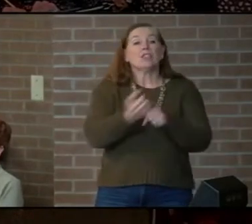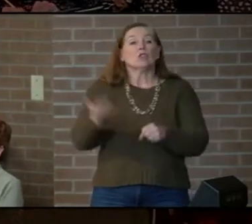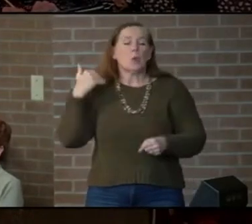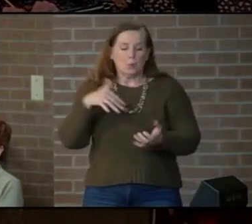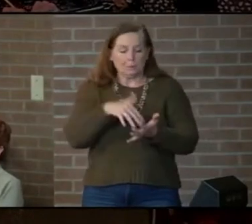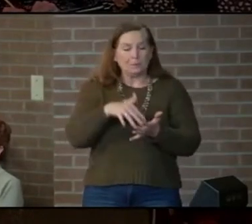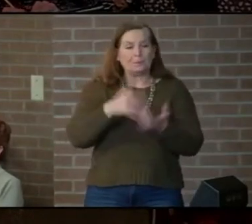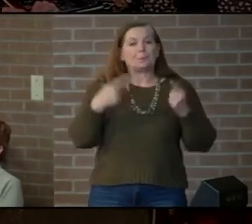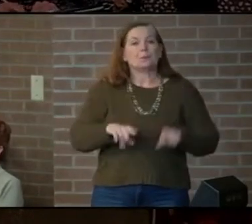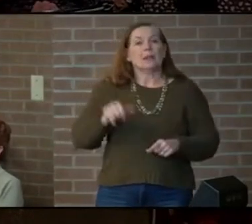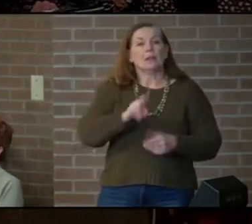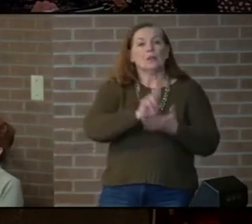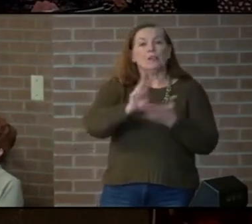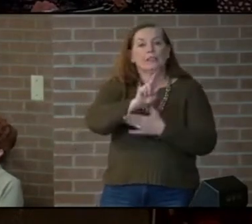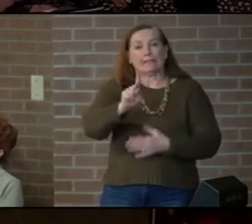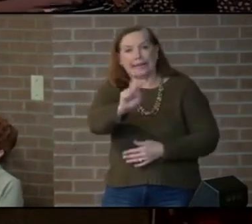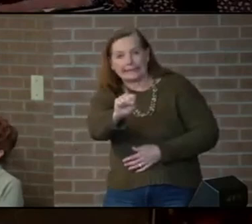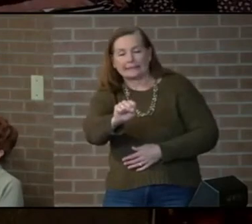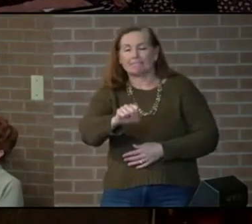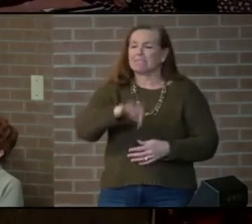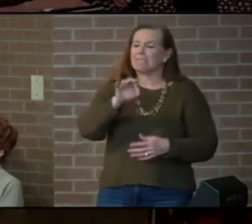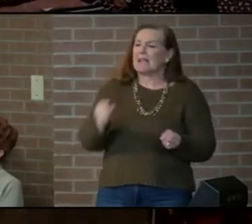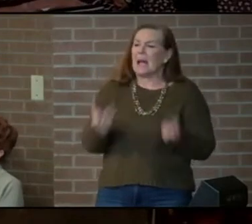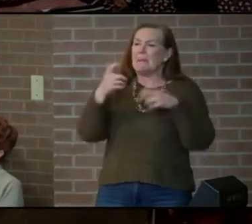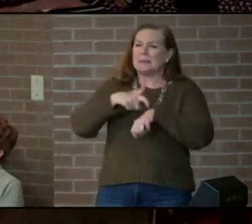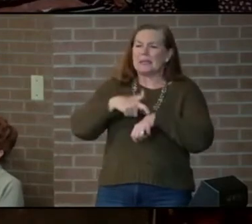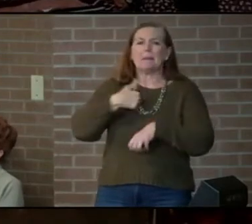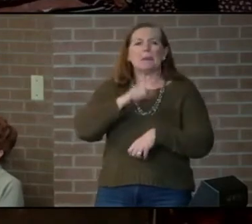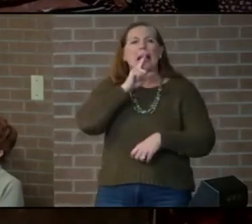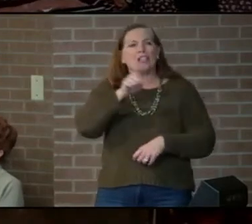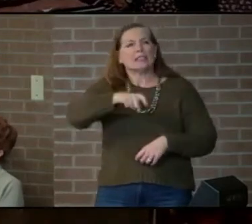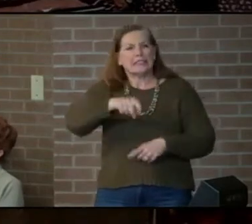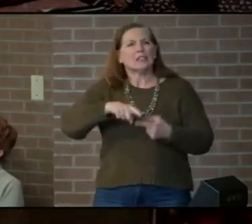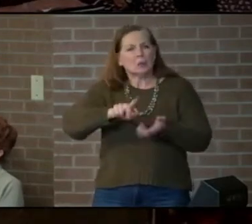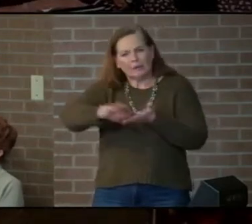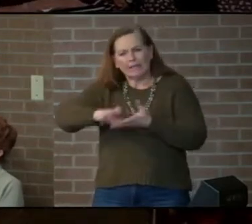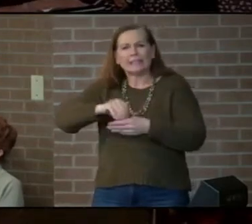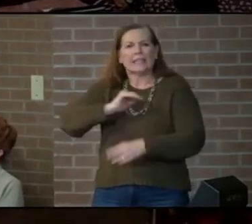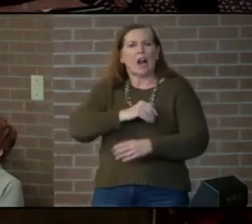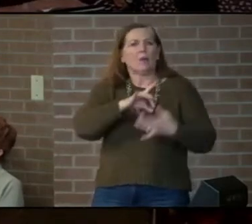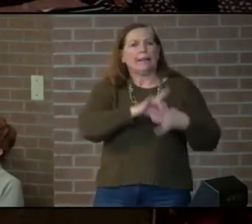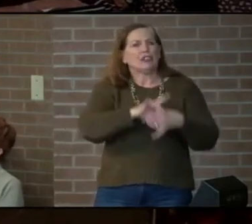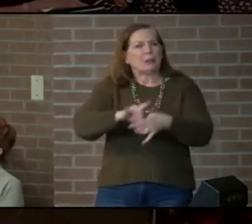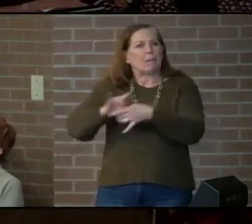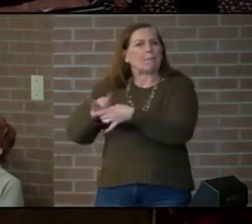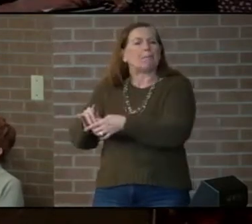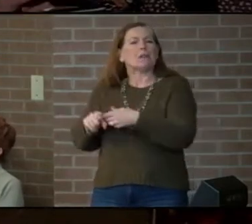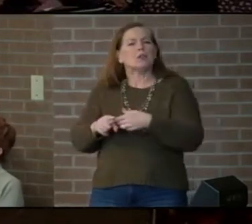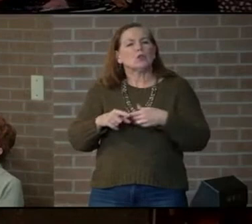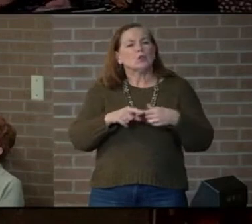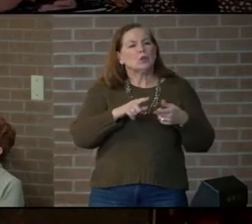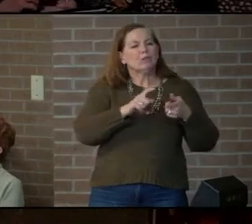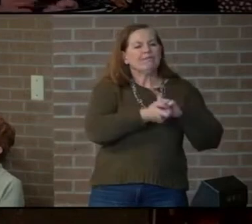was done at the University of Kansas that discovered how much time we actually need to invest in our relationships, to move them from